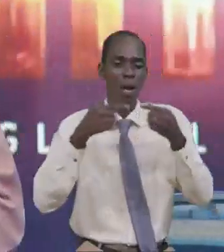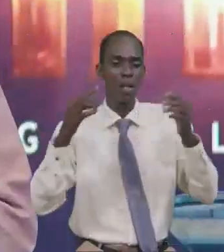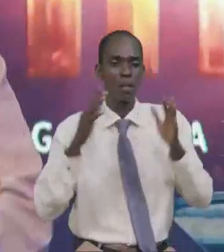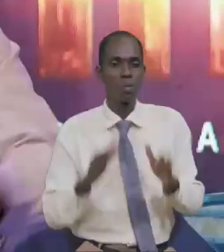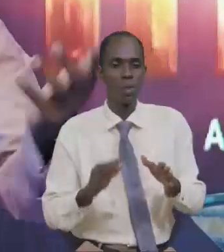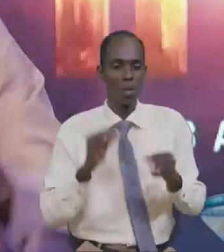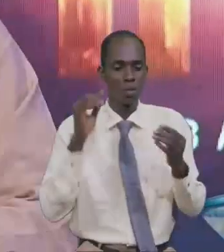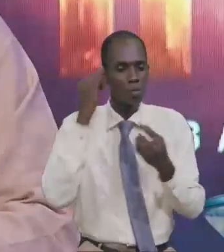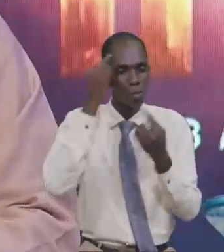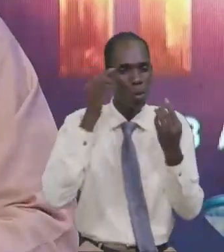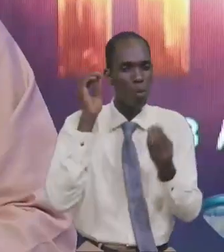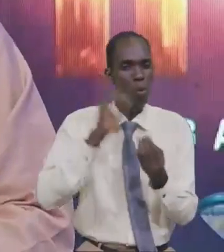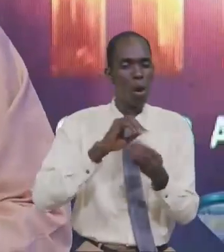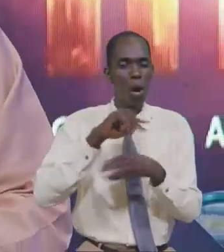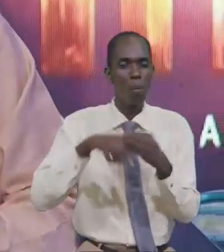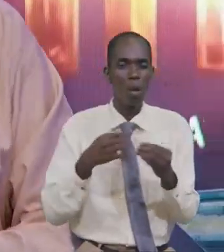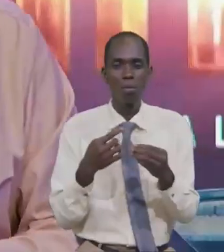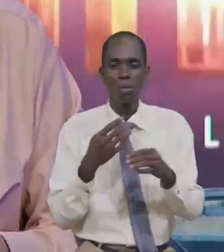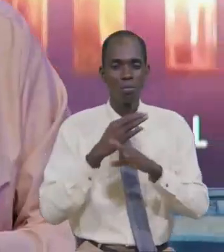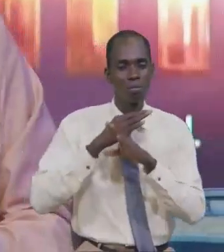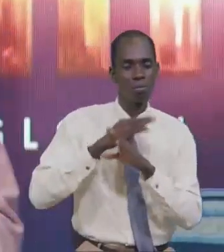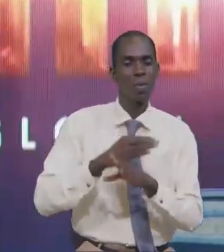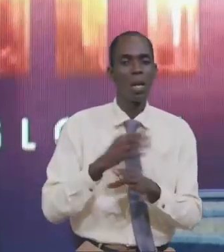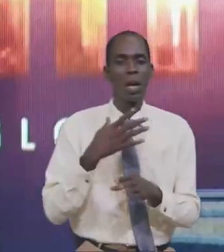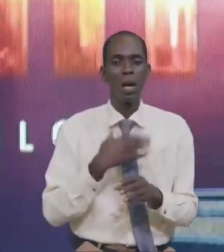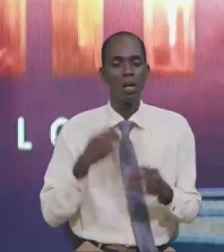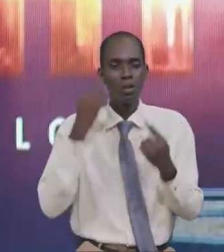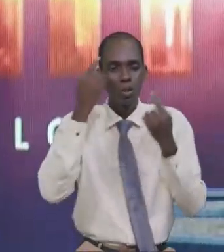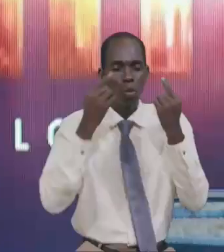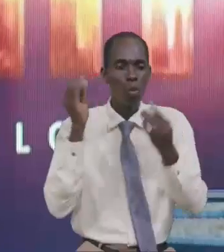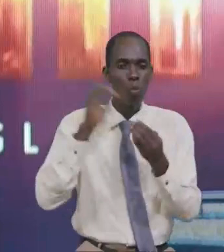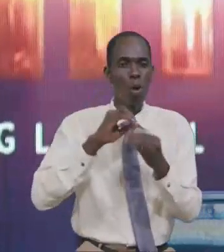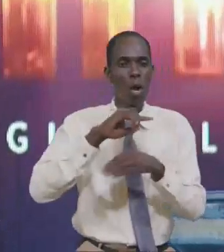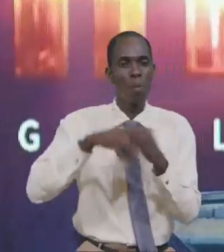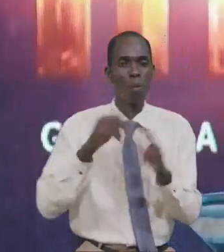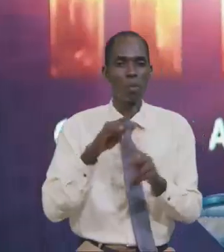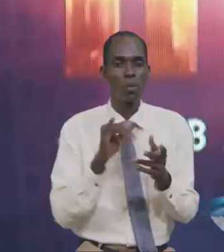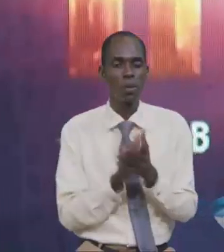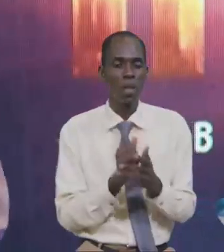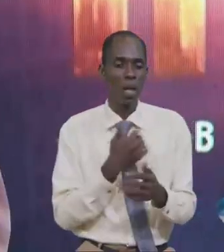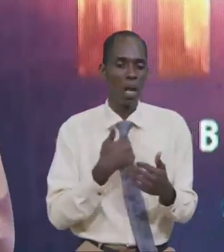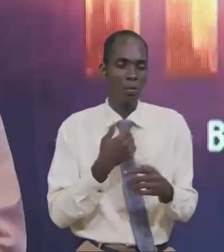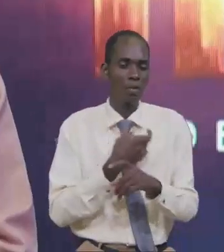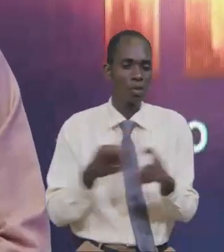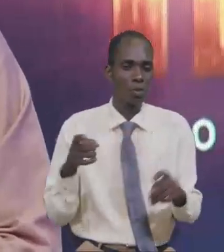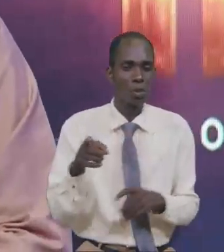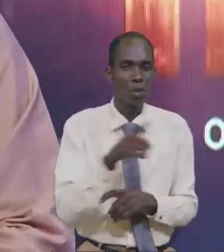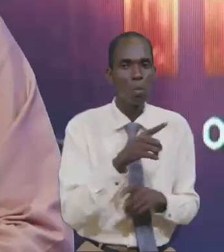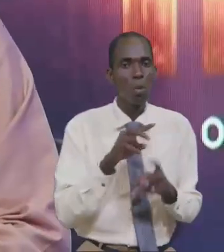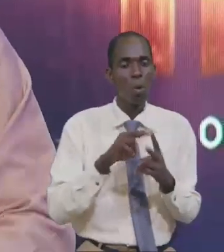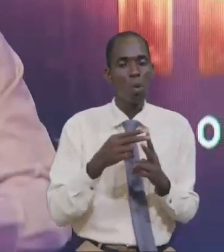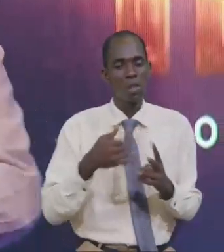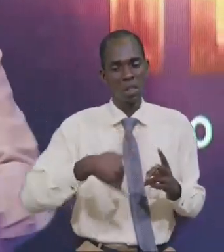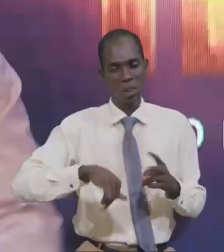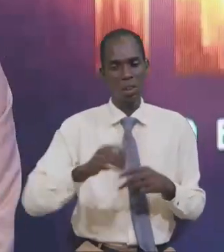that you know, are still injuring them. Let me give you an illustration. It's like somebody, he was on the